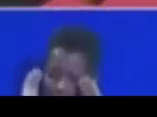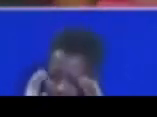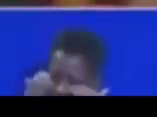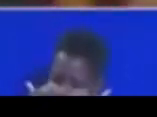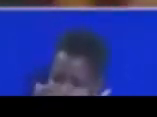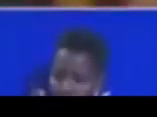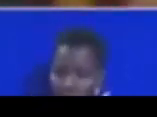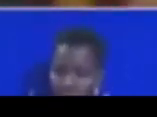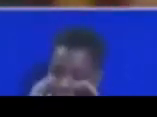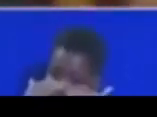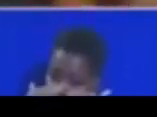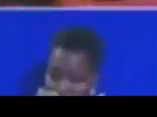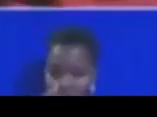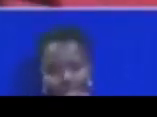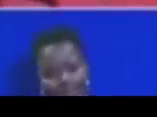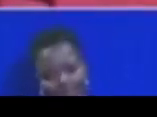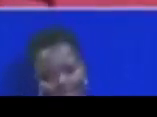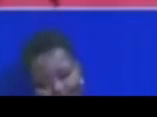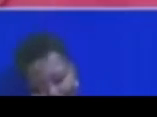she's going to fall.